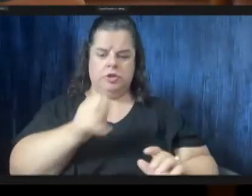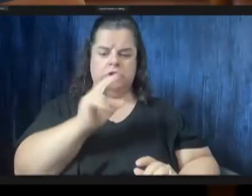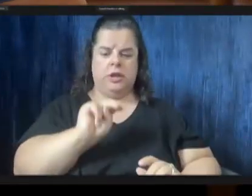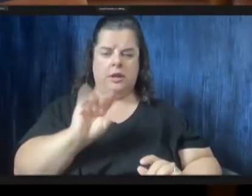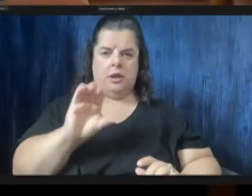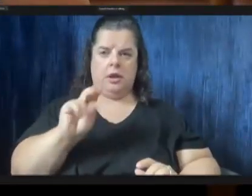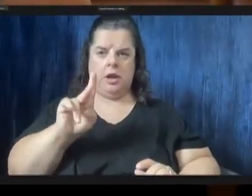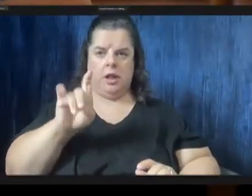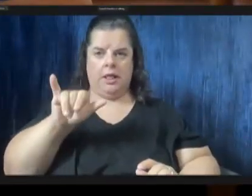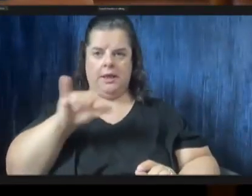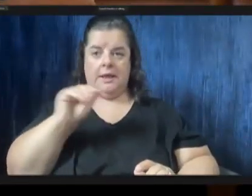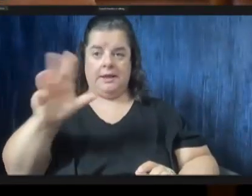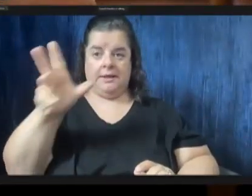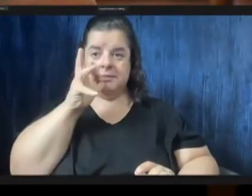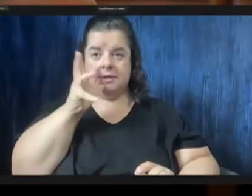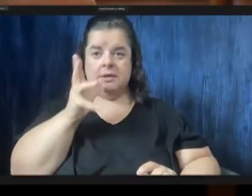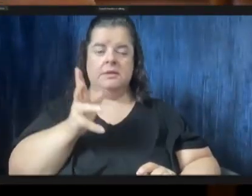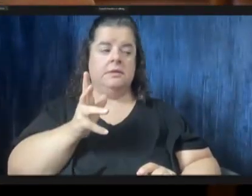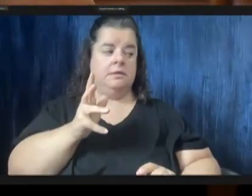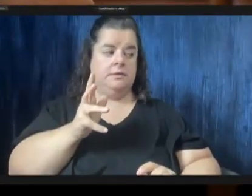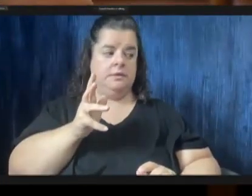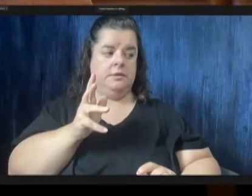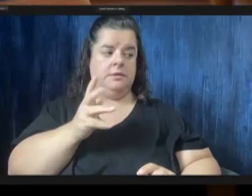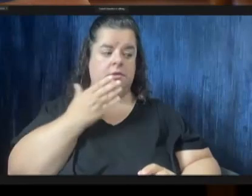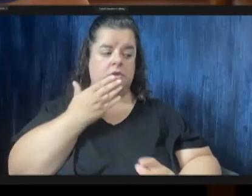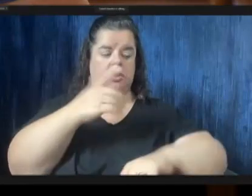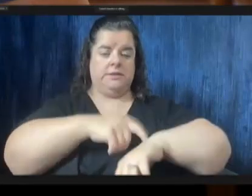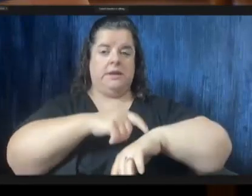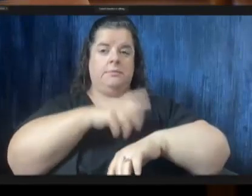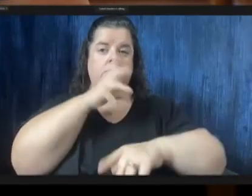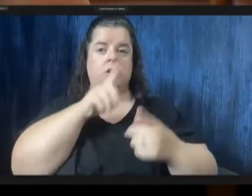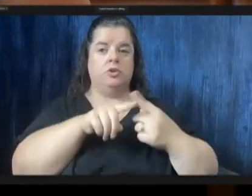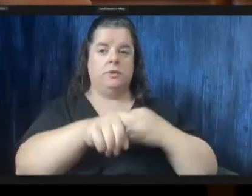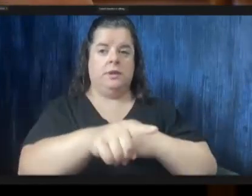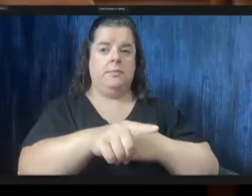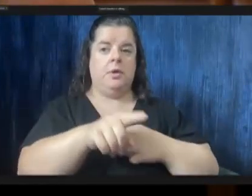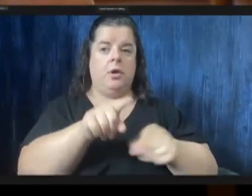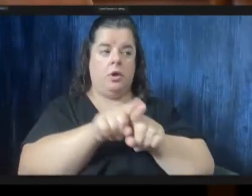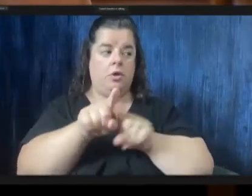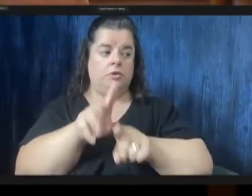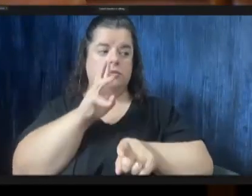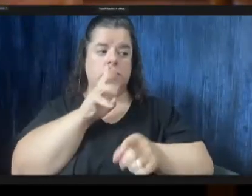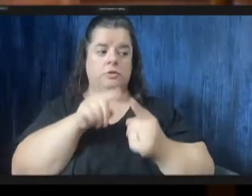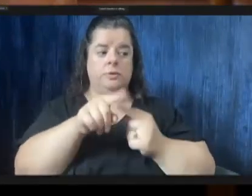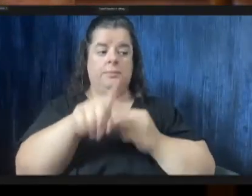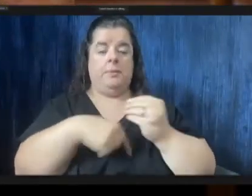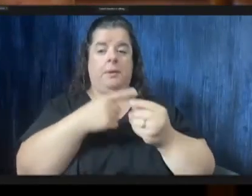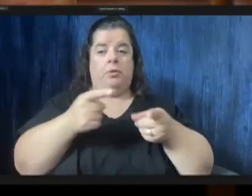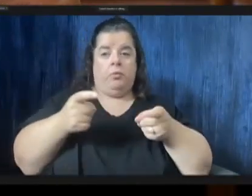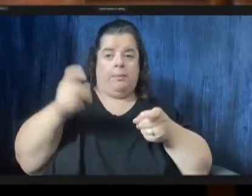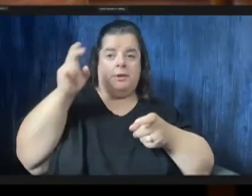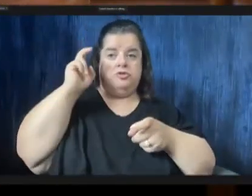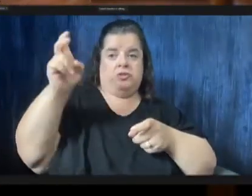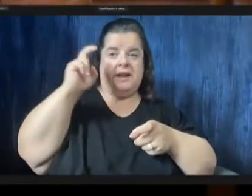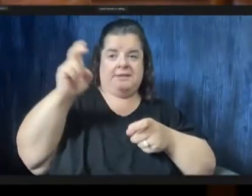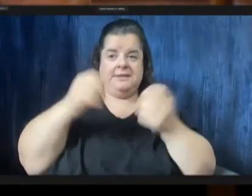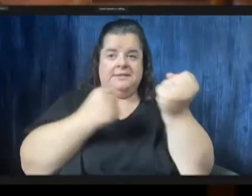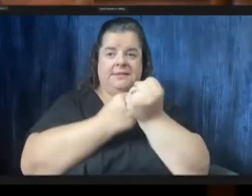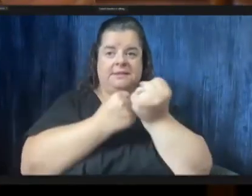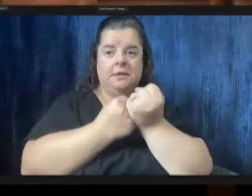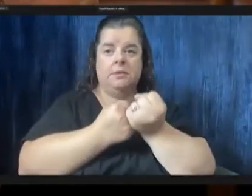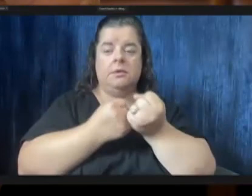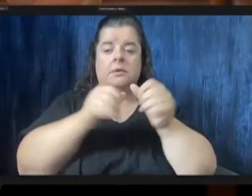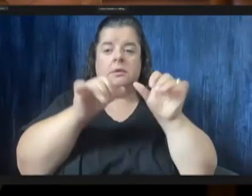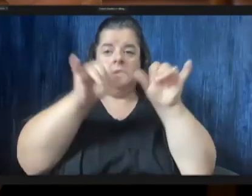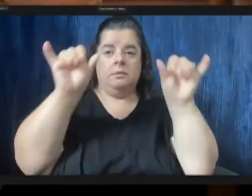McGinnis's mother. So I had a good time talking to them, and I also spoke to him about this rapid transit system, which he said he supports. Now, there's